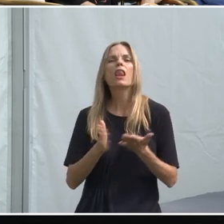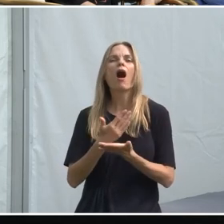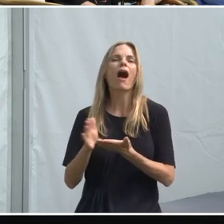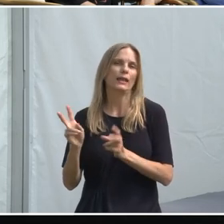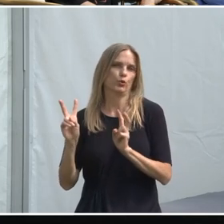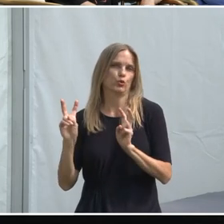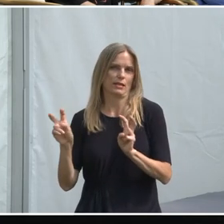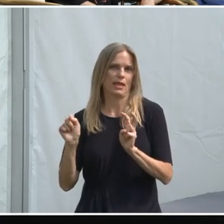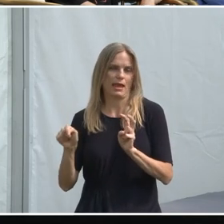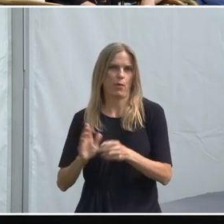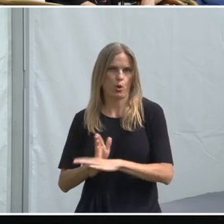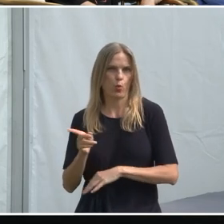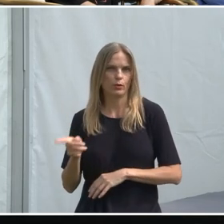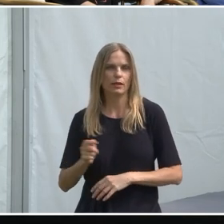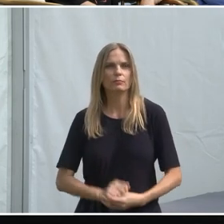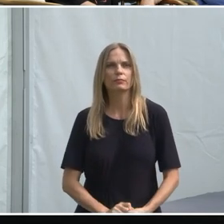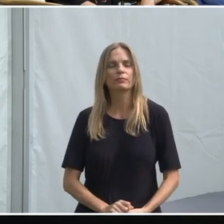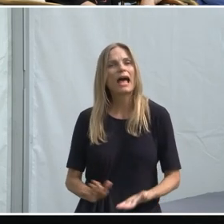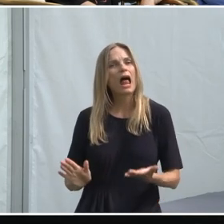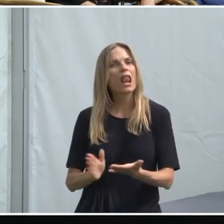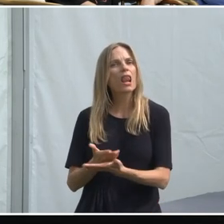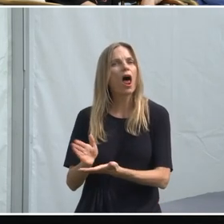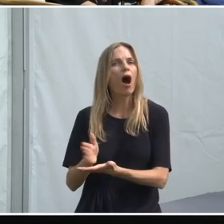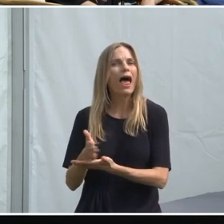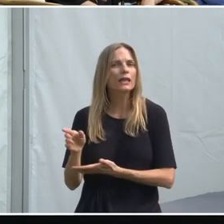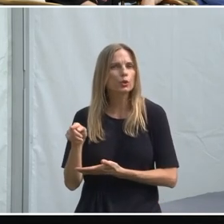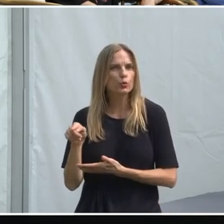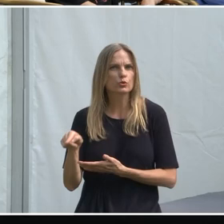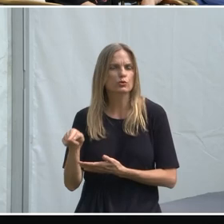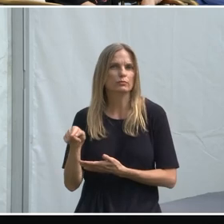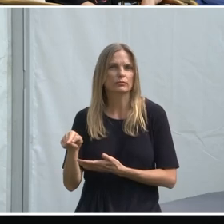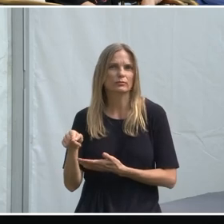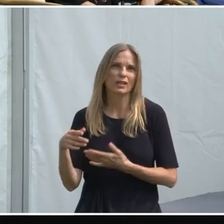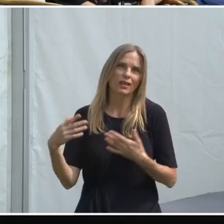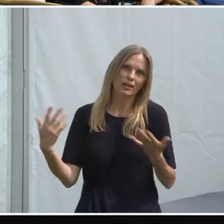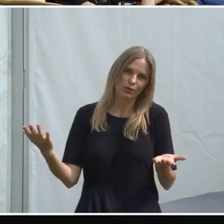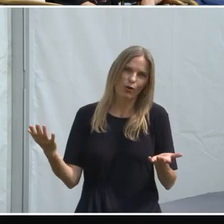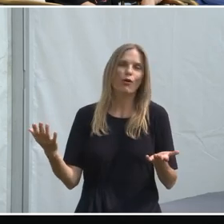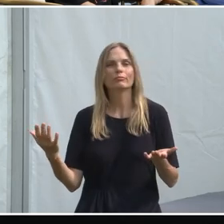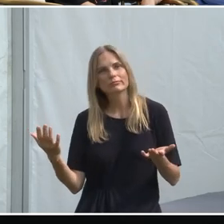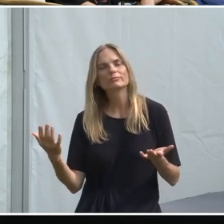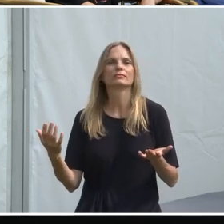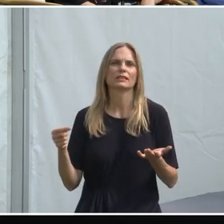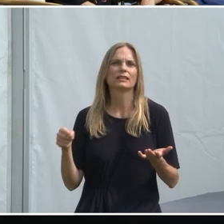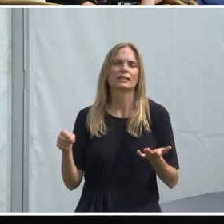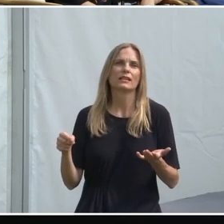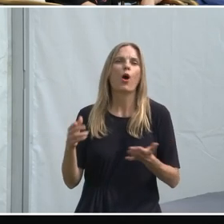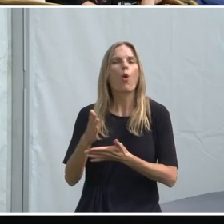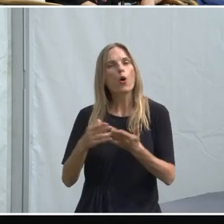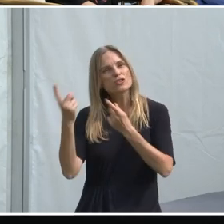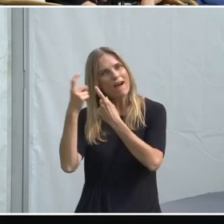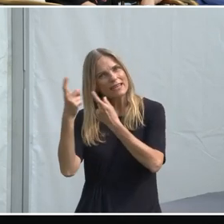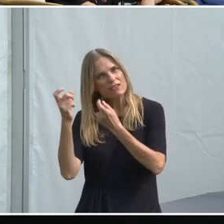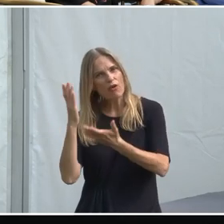now. So solutions to a phenomenon that is growing. We have some data, we don't have a